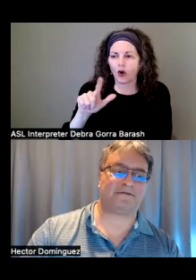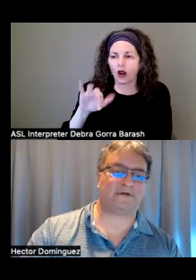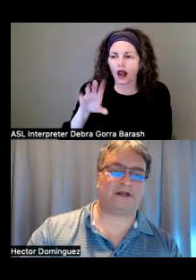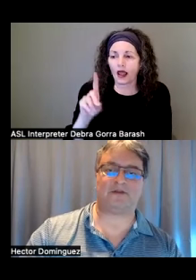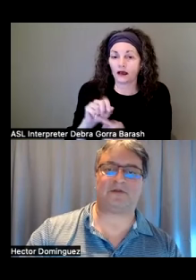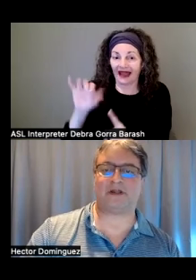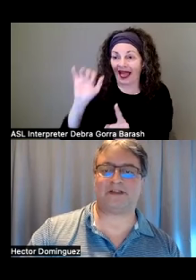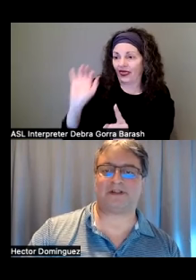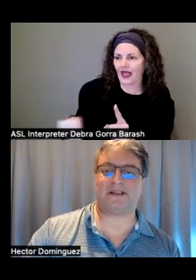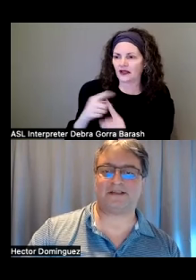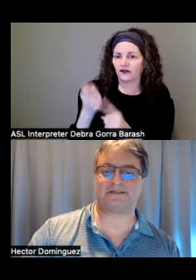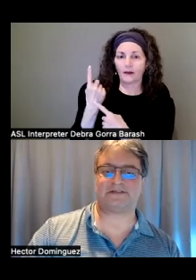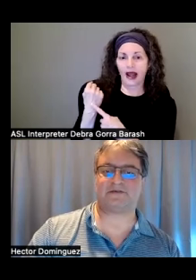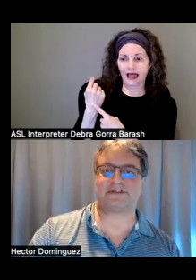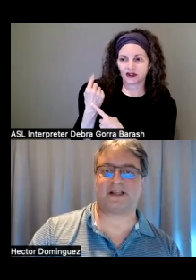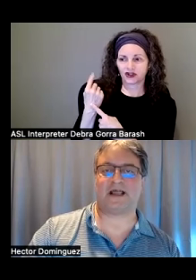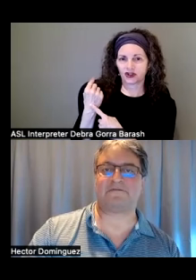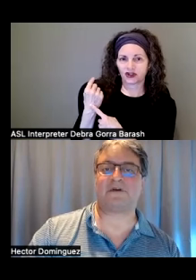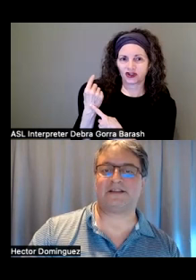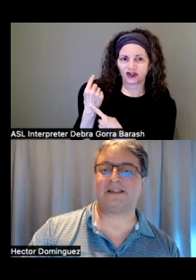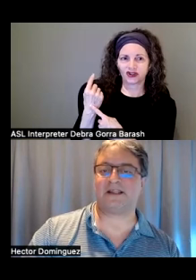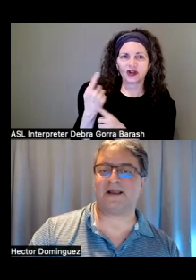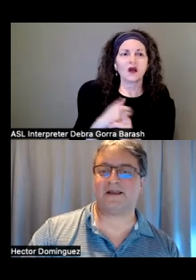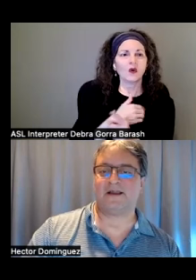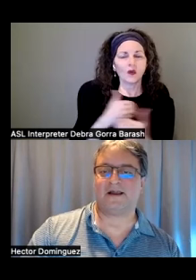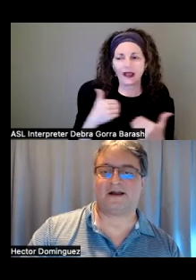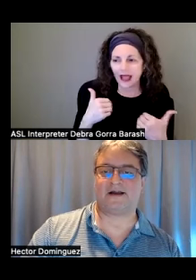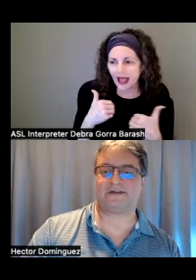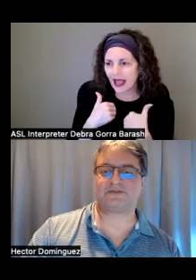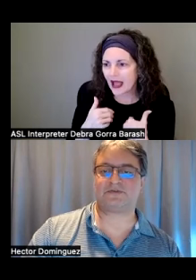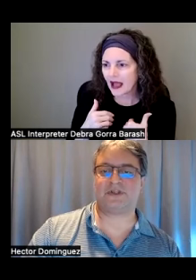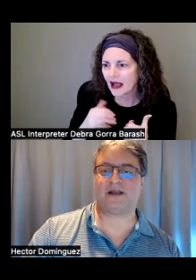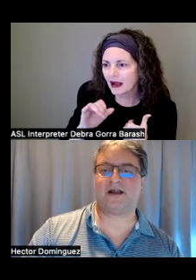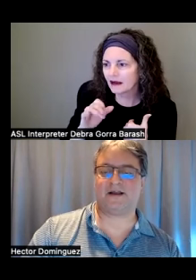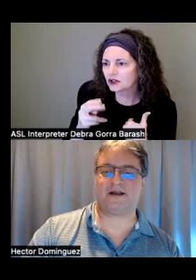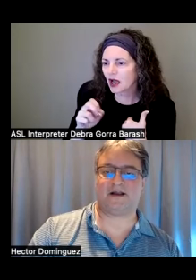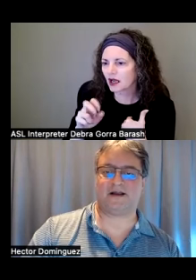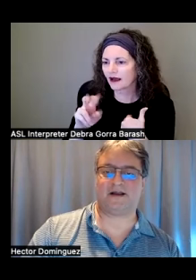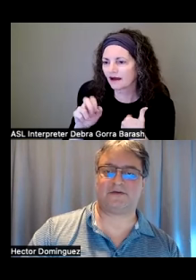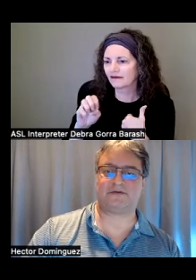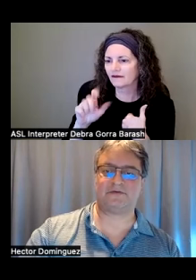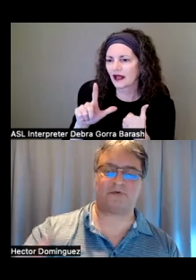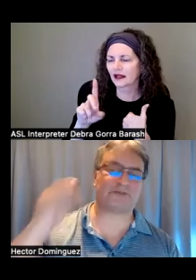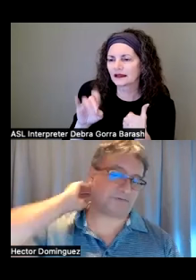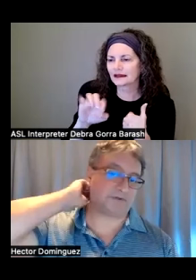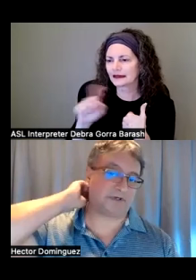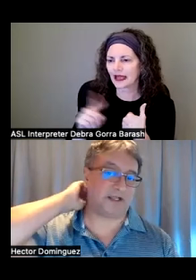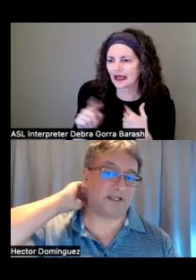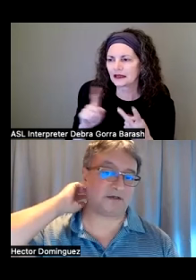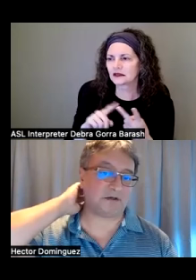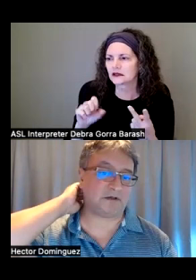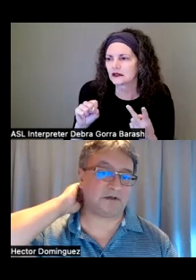we have Joanna Valdez, who's an Afro-Latina, Surya, who works